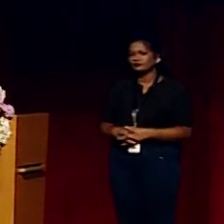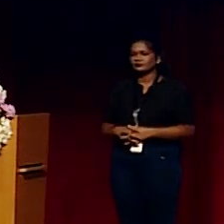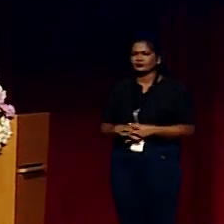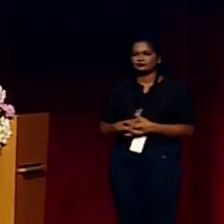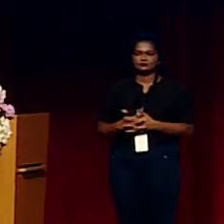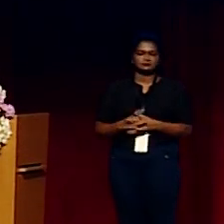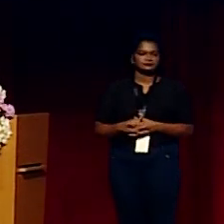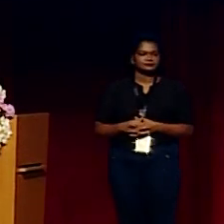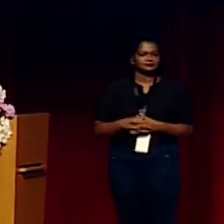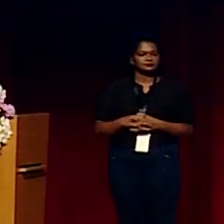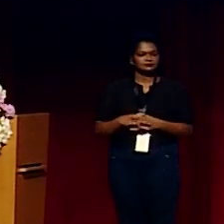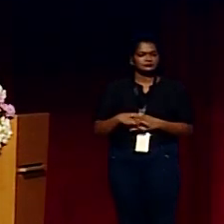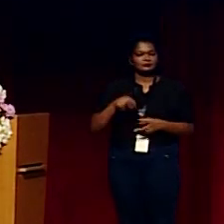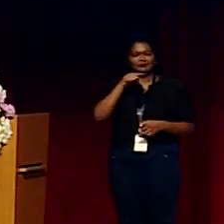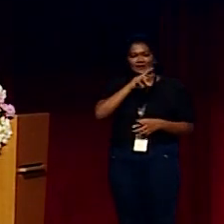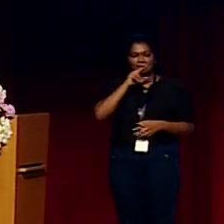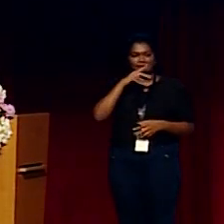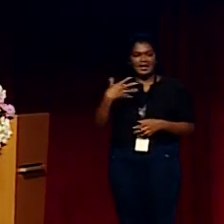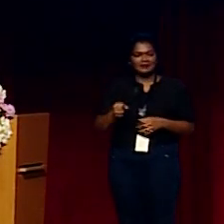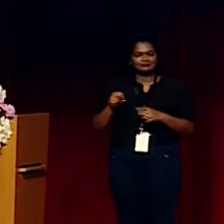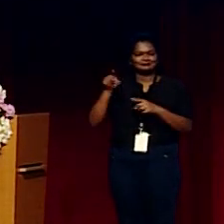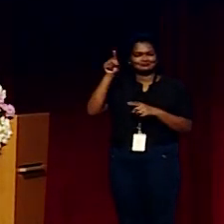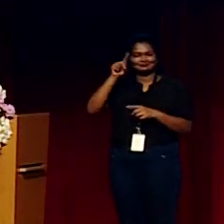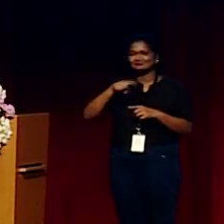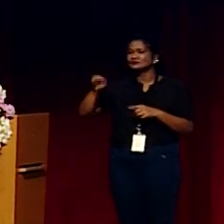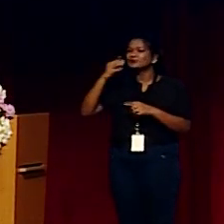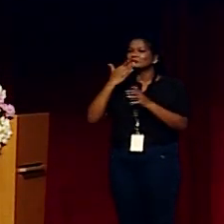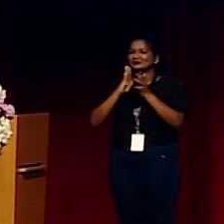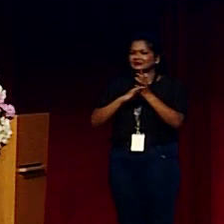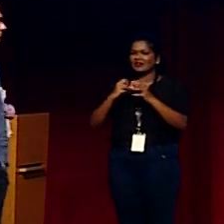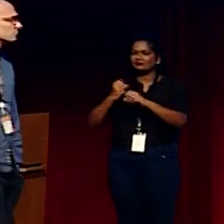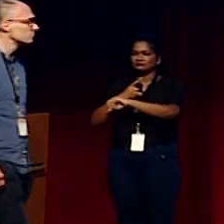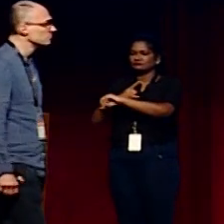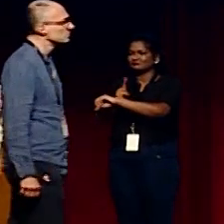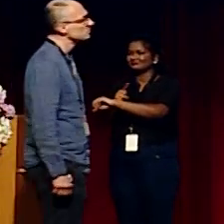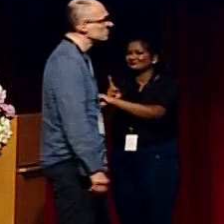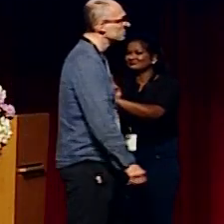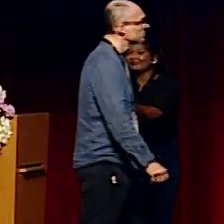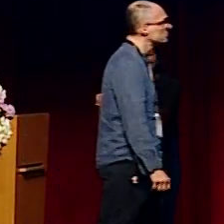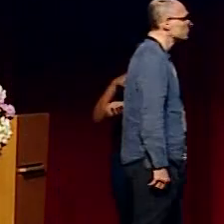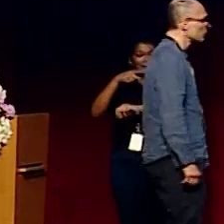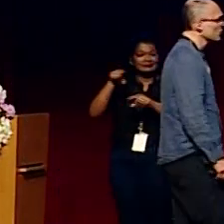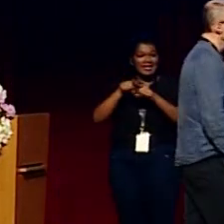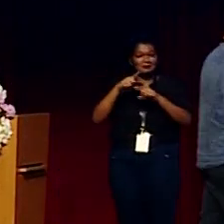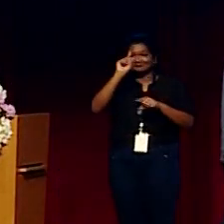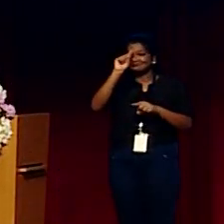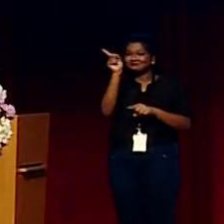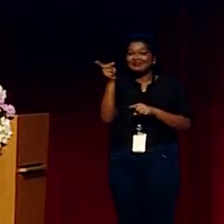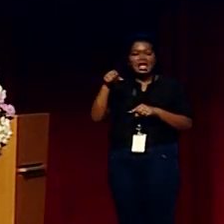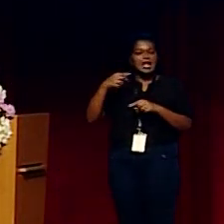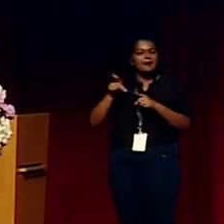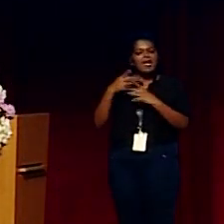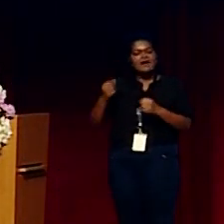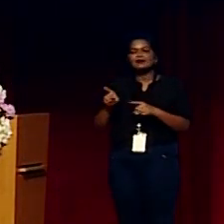8 equally spaced points on the circle, 45 degrees apart, starting at 1 on the x-axis. So what is